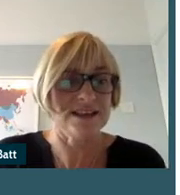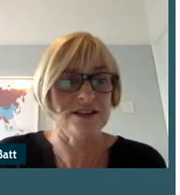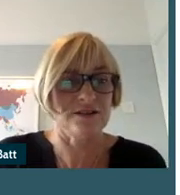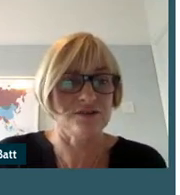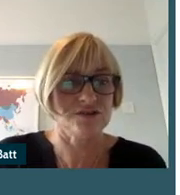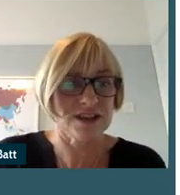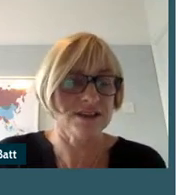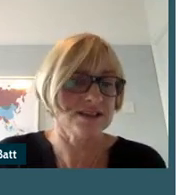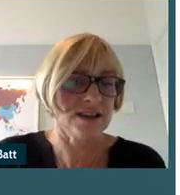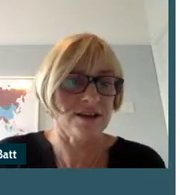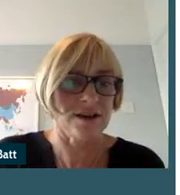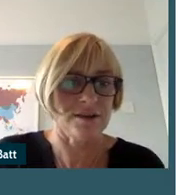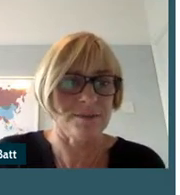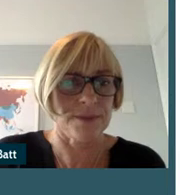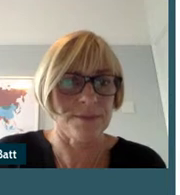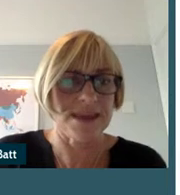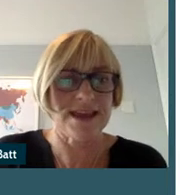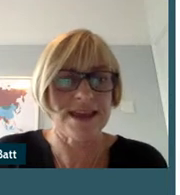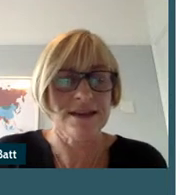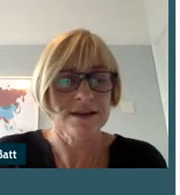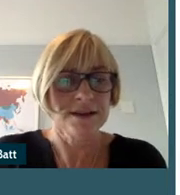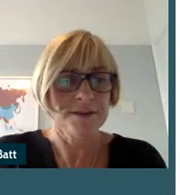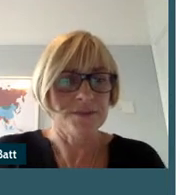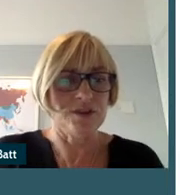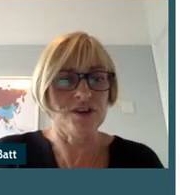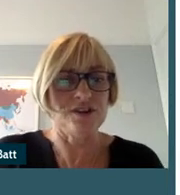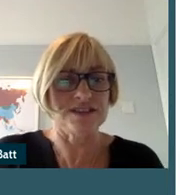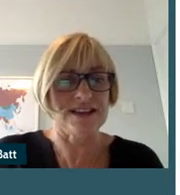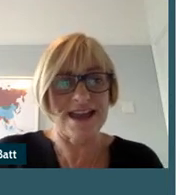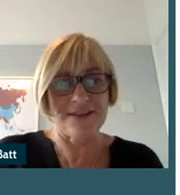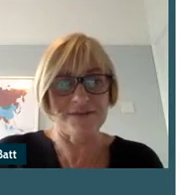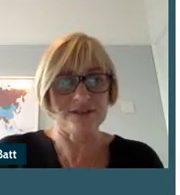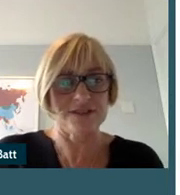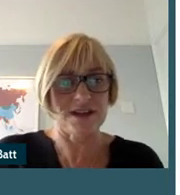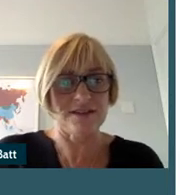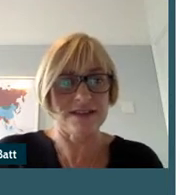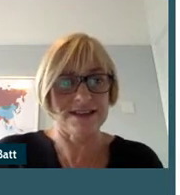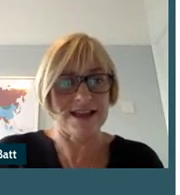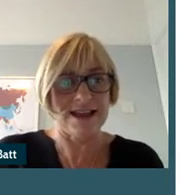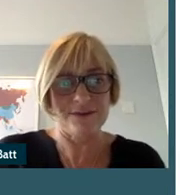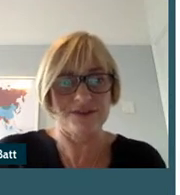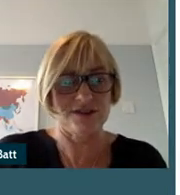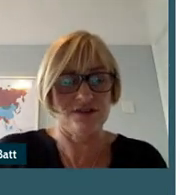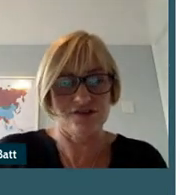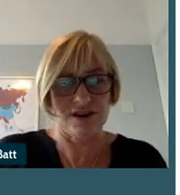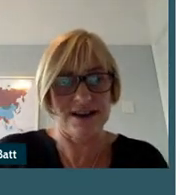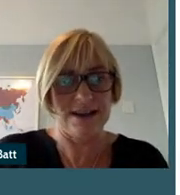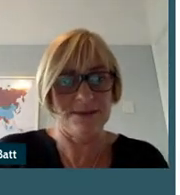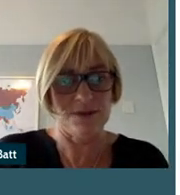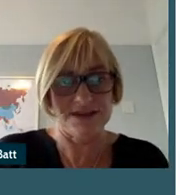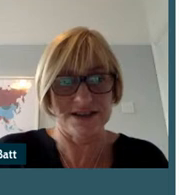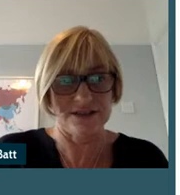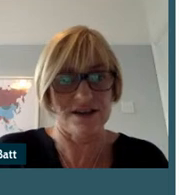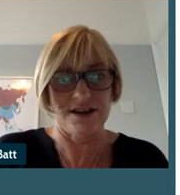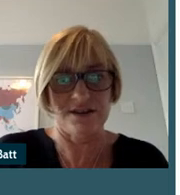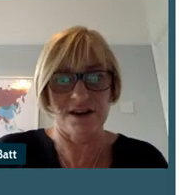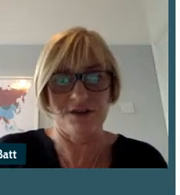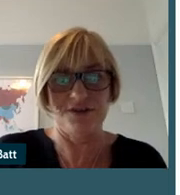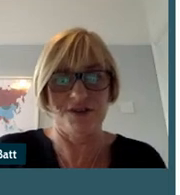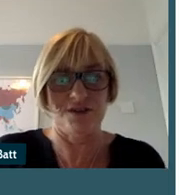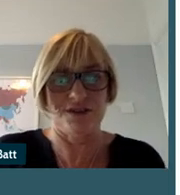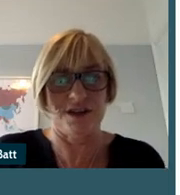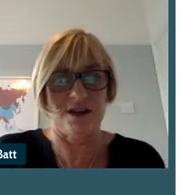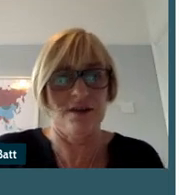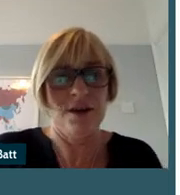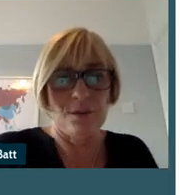particular triggers are peaking you can use an air filter in the house you can try and keep the windows